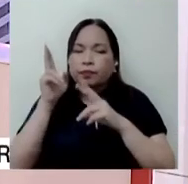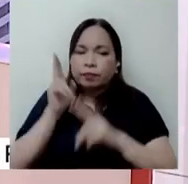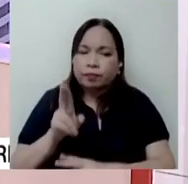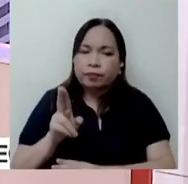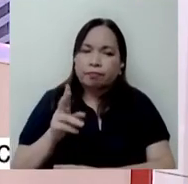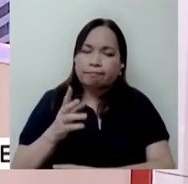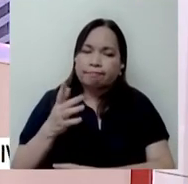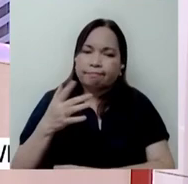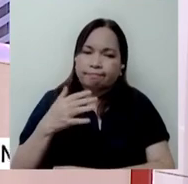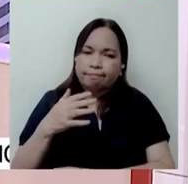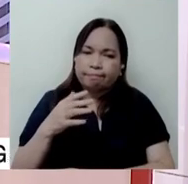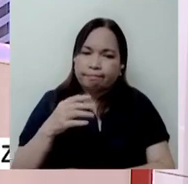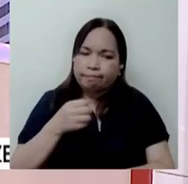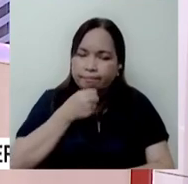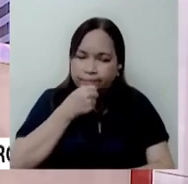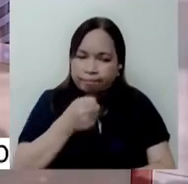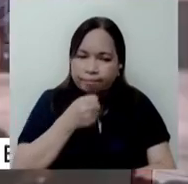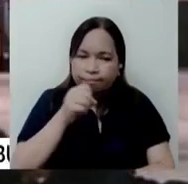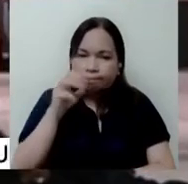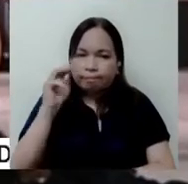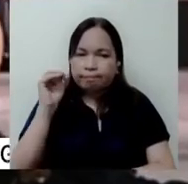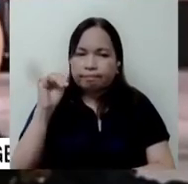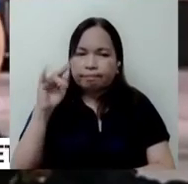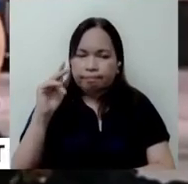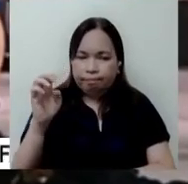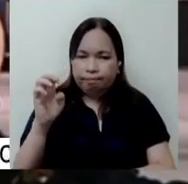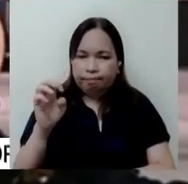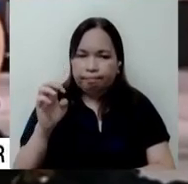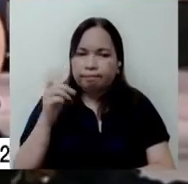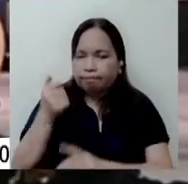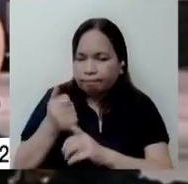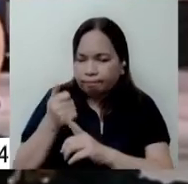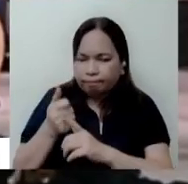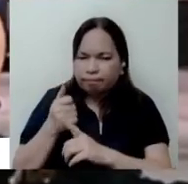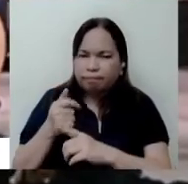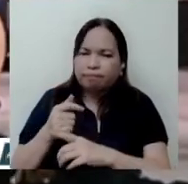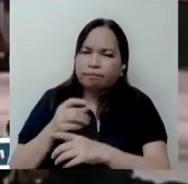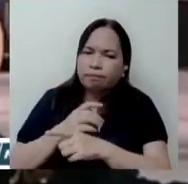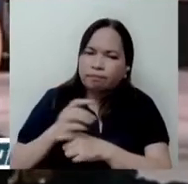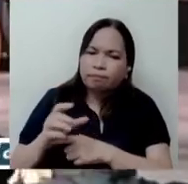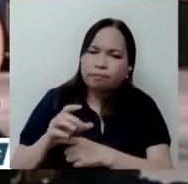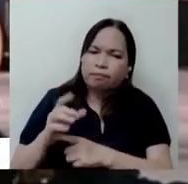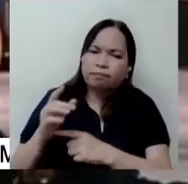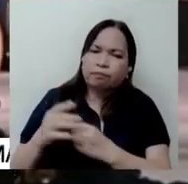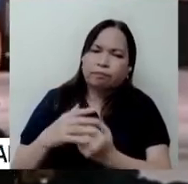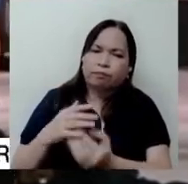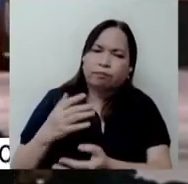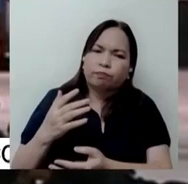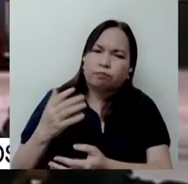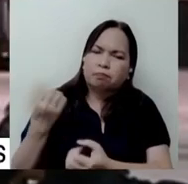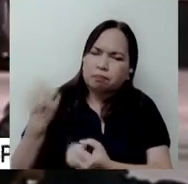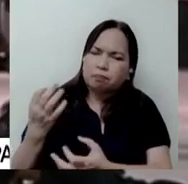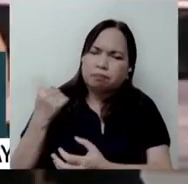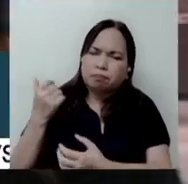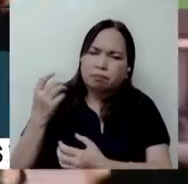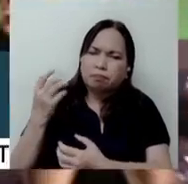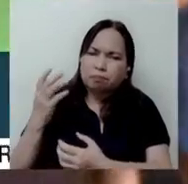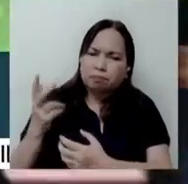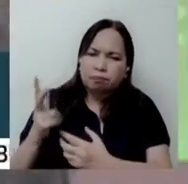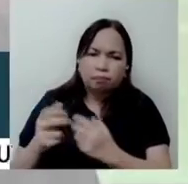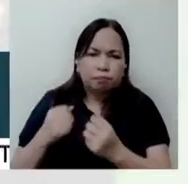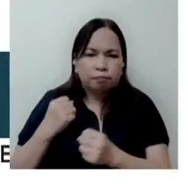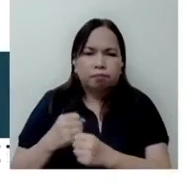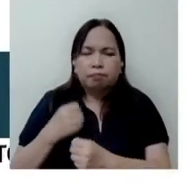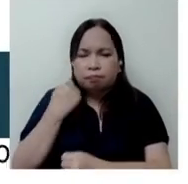broadcaster Mike Enriquez. Enriquez, whose career in journalism spanned decades, passed away Tuesday at the age of 71. In a